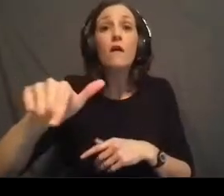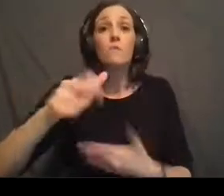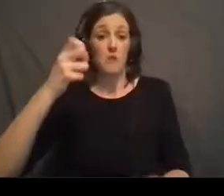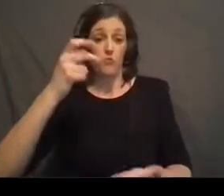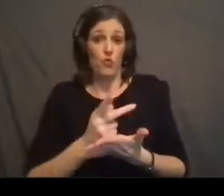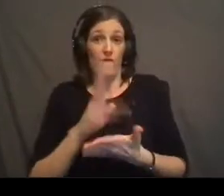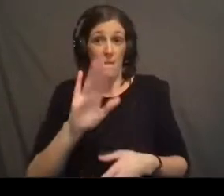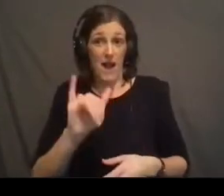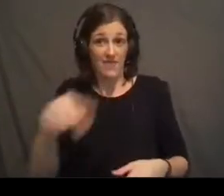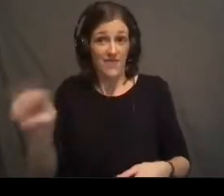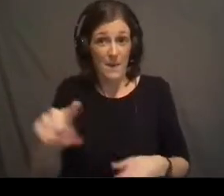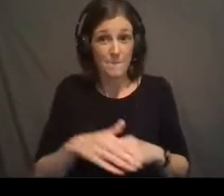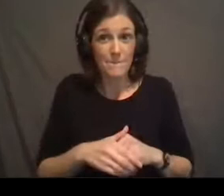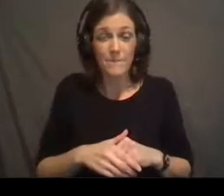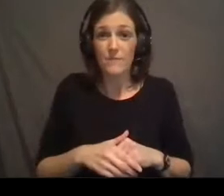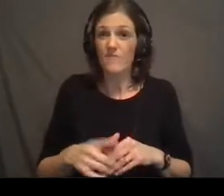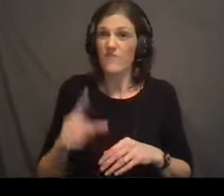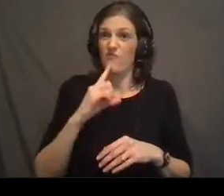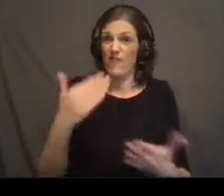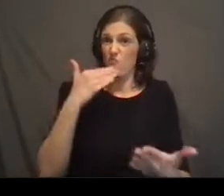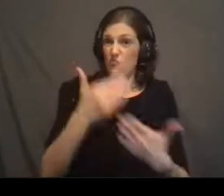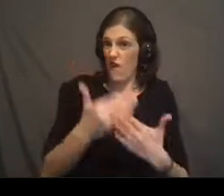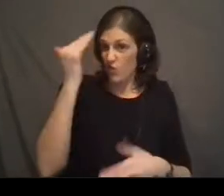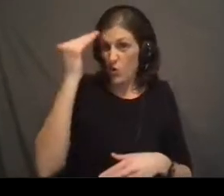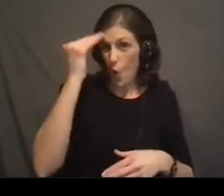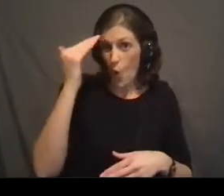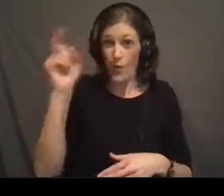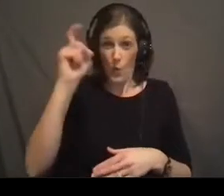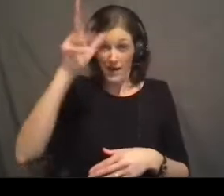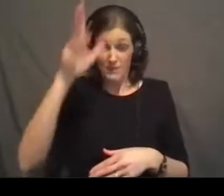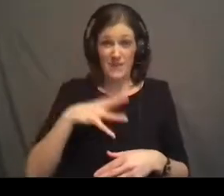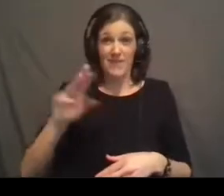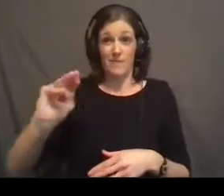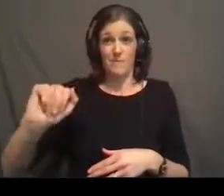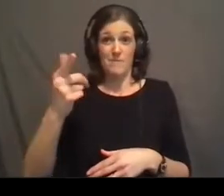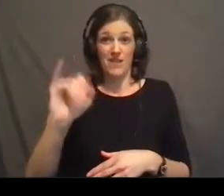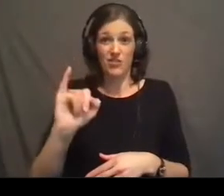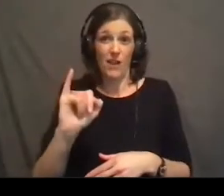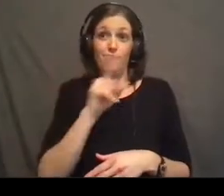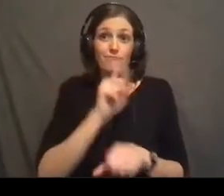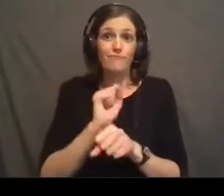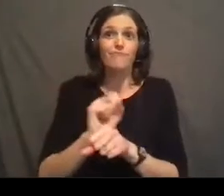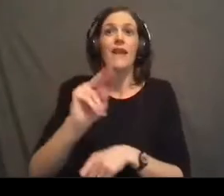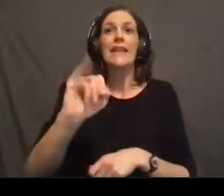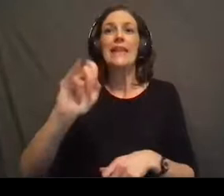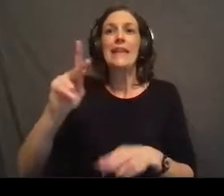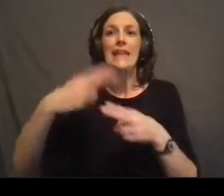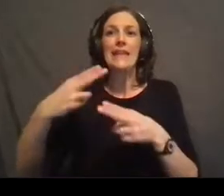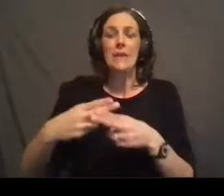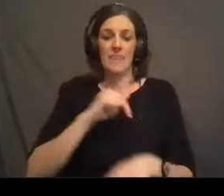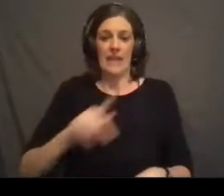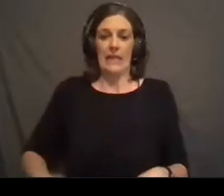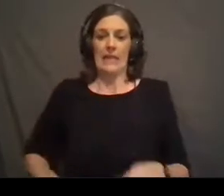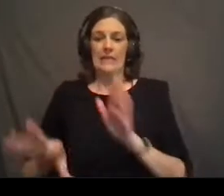approved by them. This was so well known that the wise men, the magi, were actually nicknamed the king